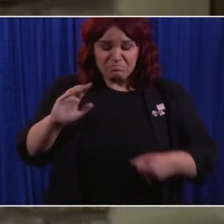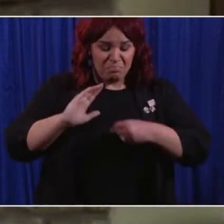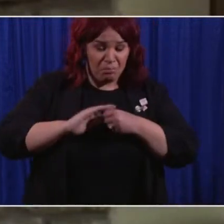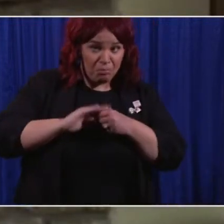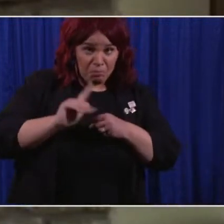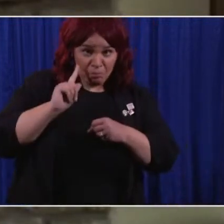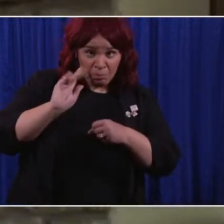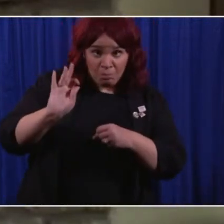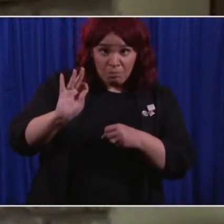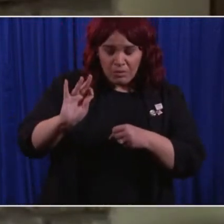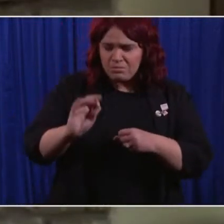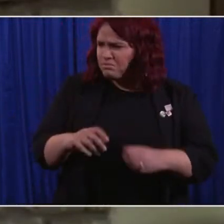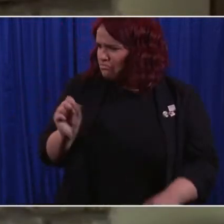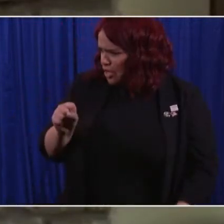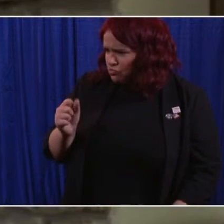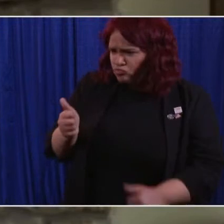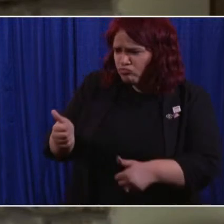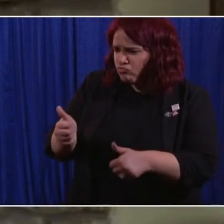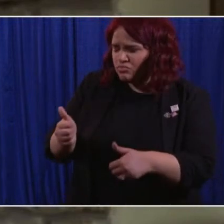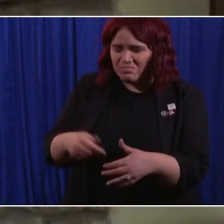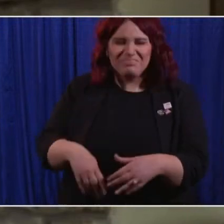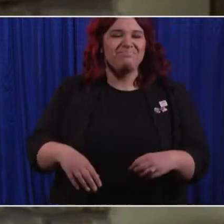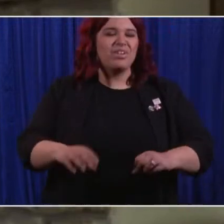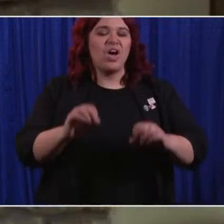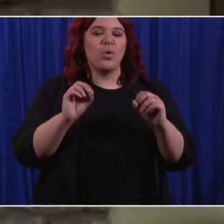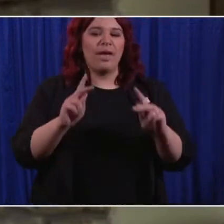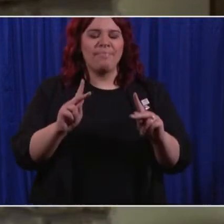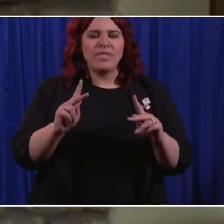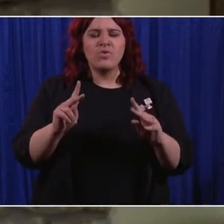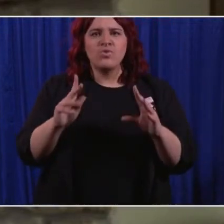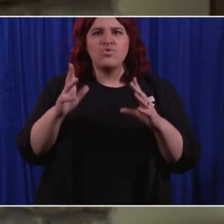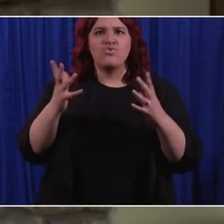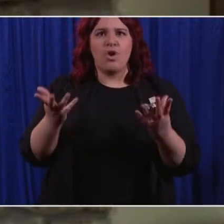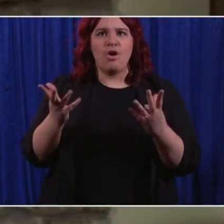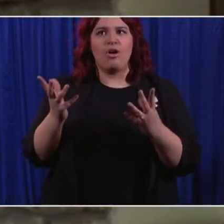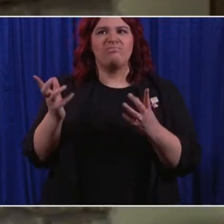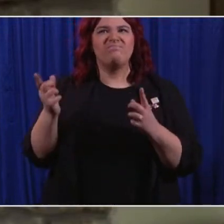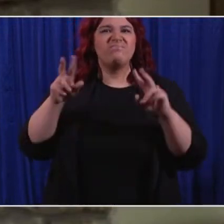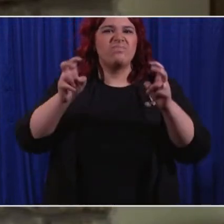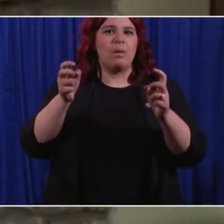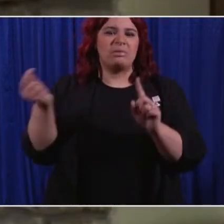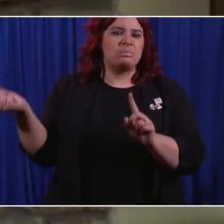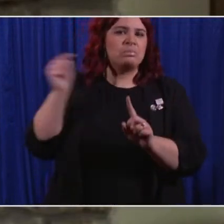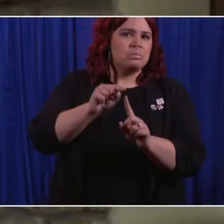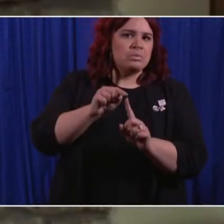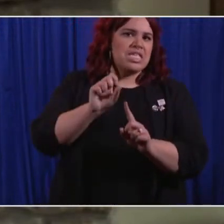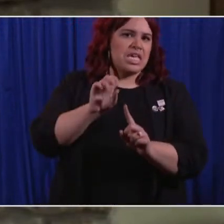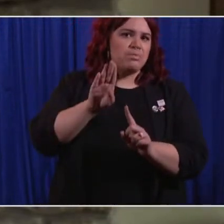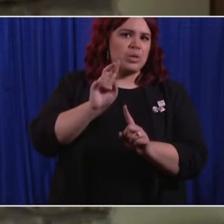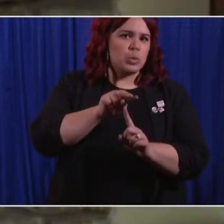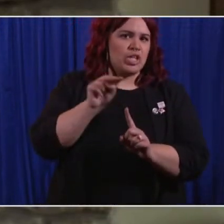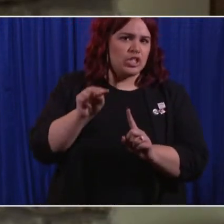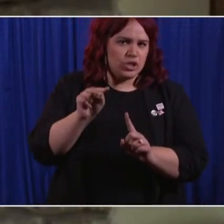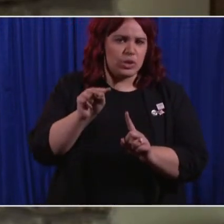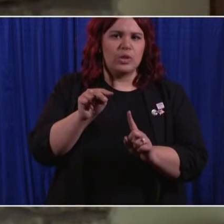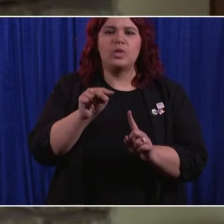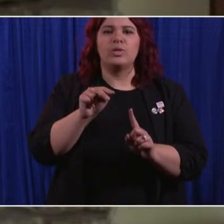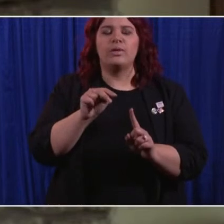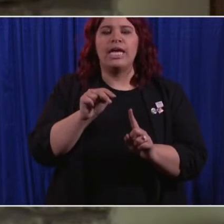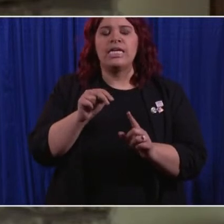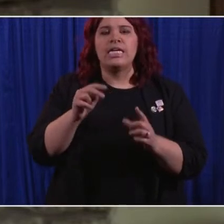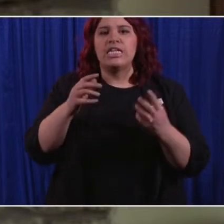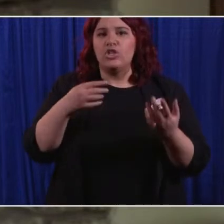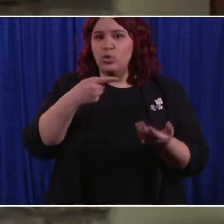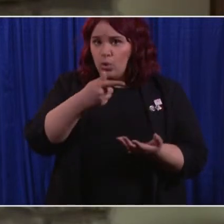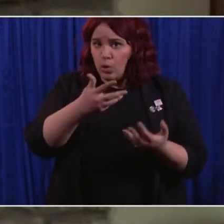Great, thanks. So in regard to Senate Bill 22 and the conversation that you want to have